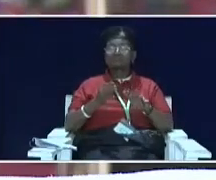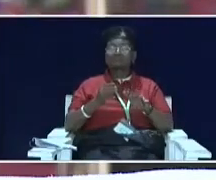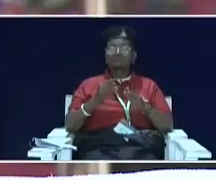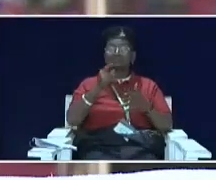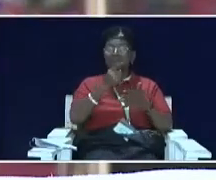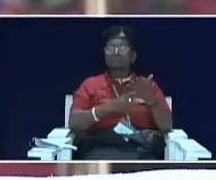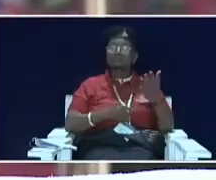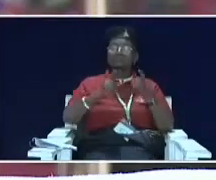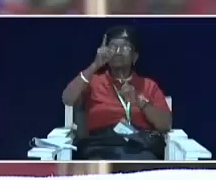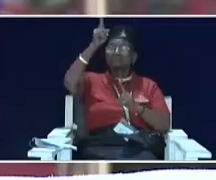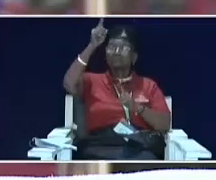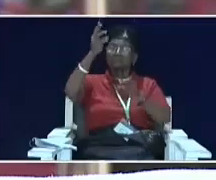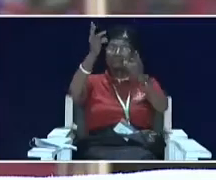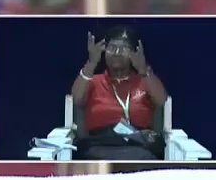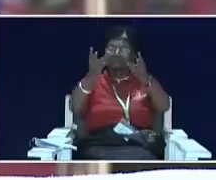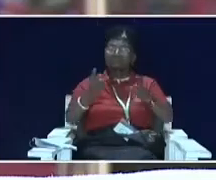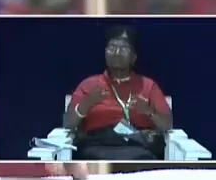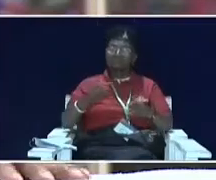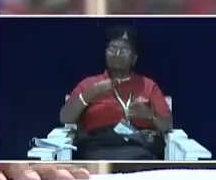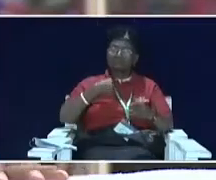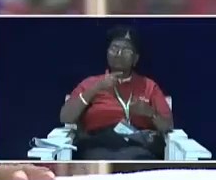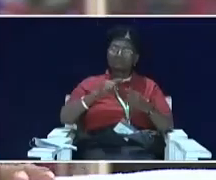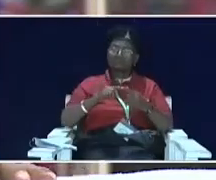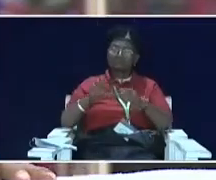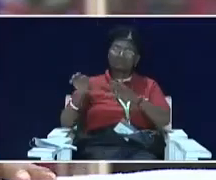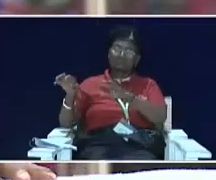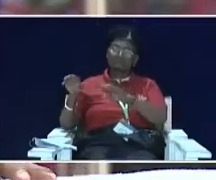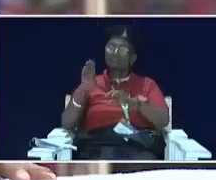what you want me to be.